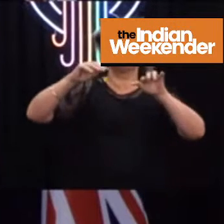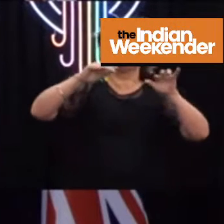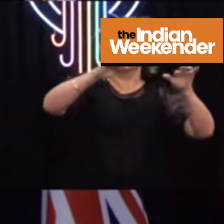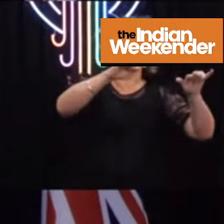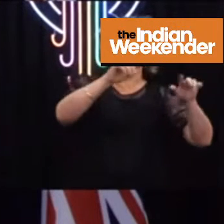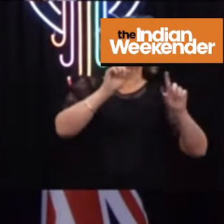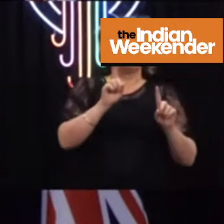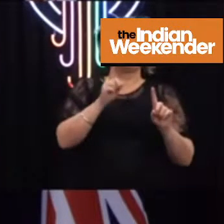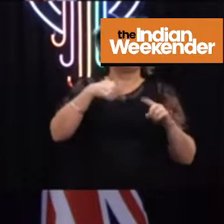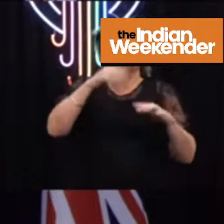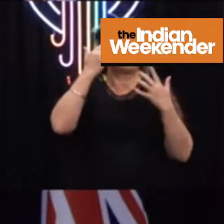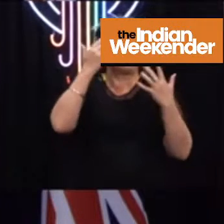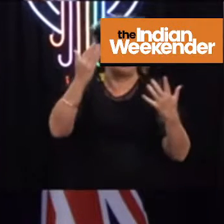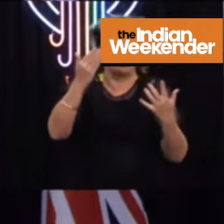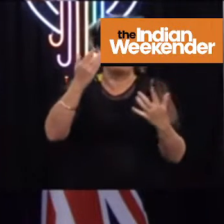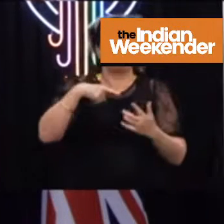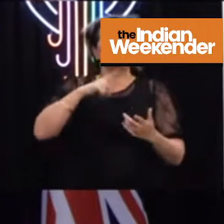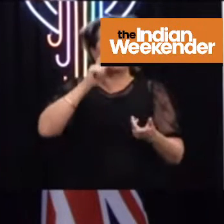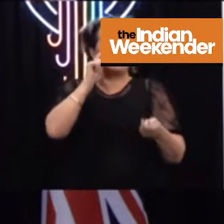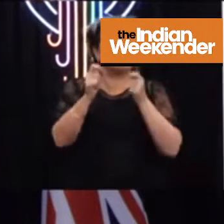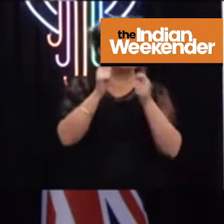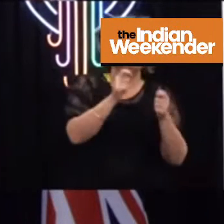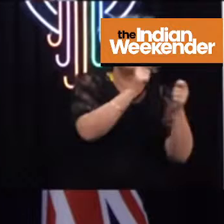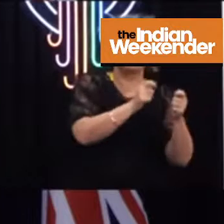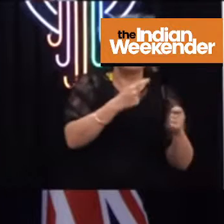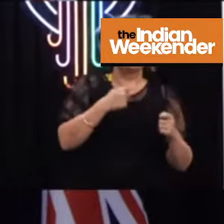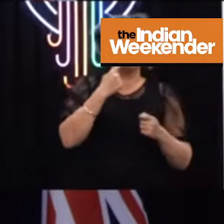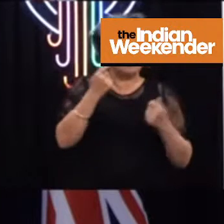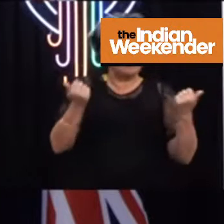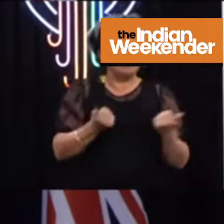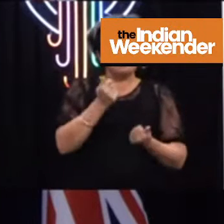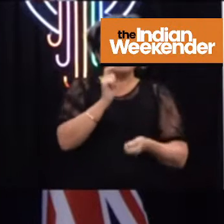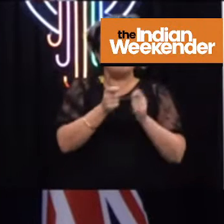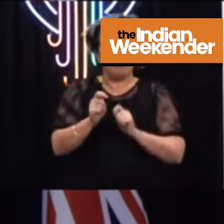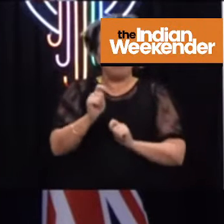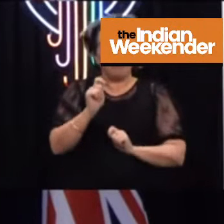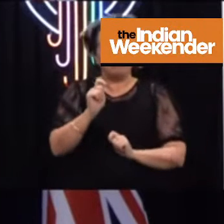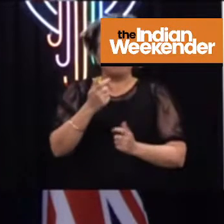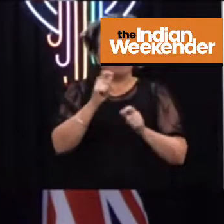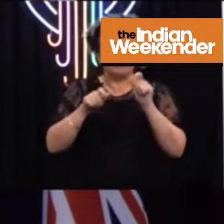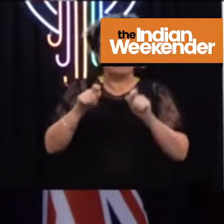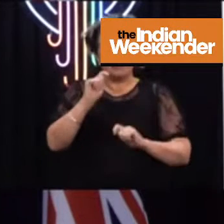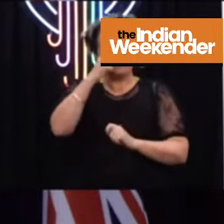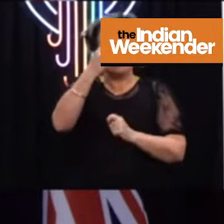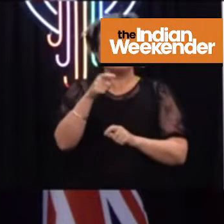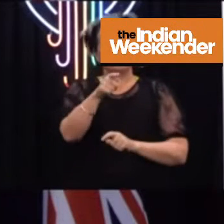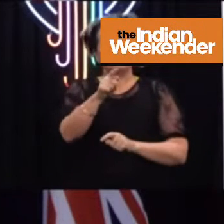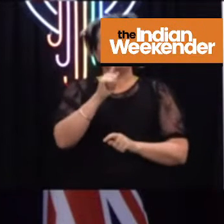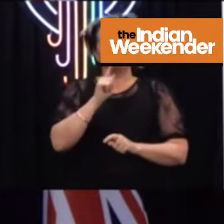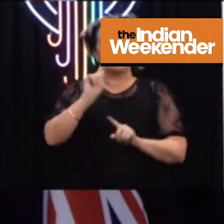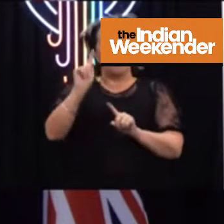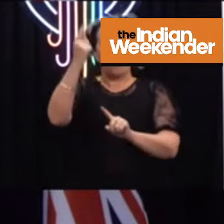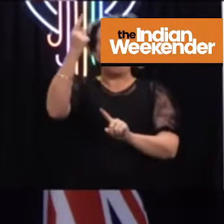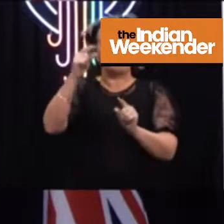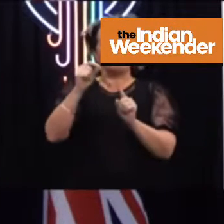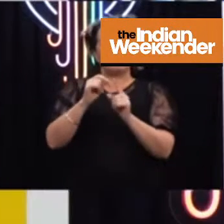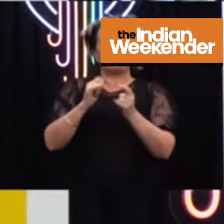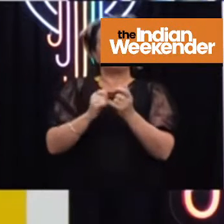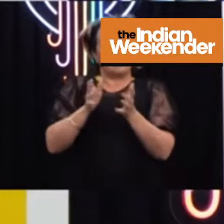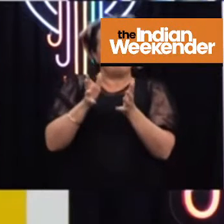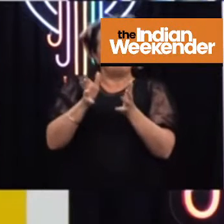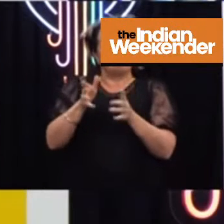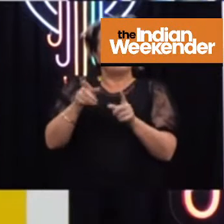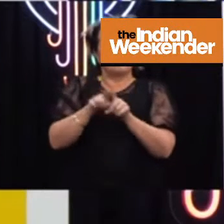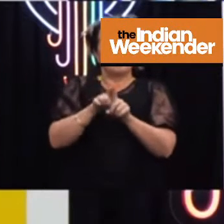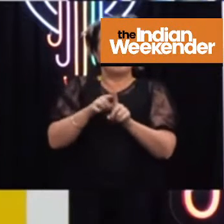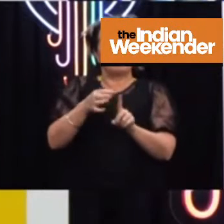messaging out into those communities, and we're seeing really good rates of testing. Yeah, there's a particular pack and save in Auckland that's been noted as a